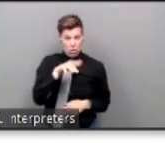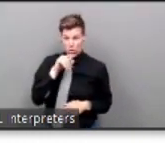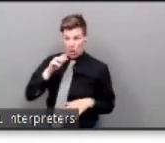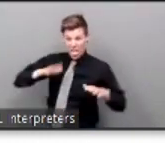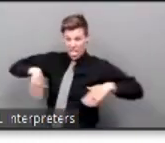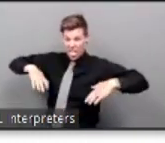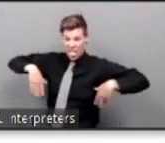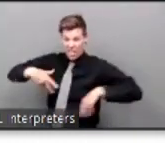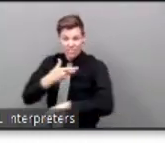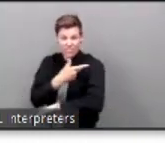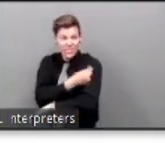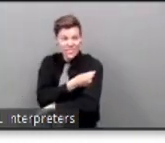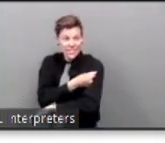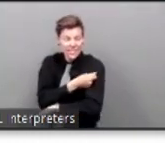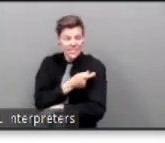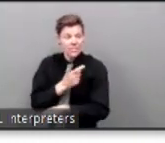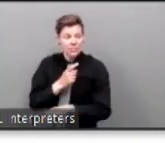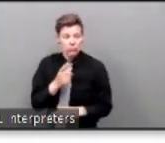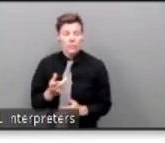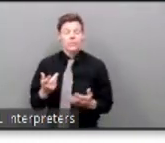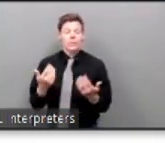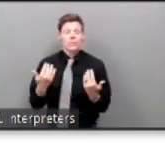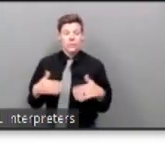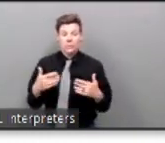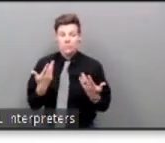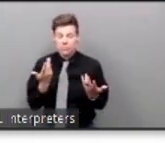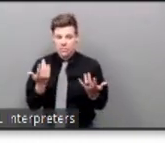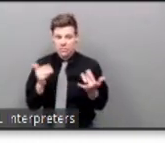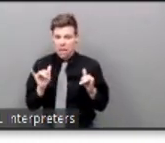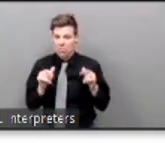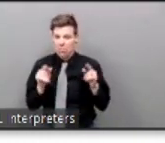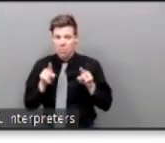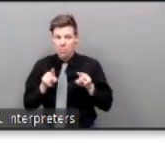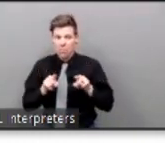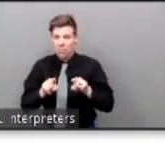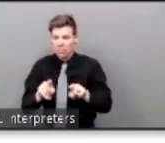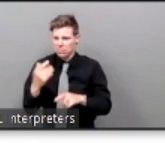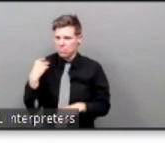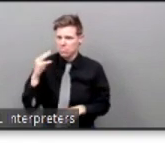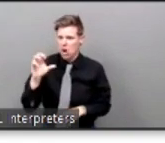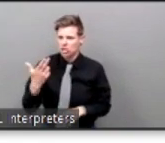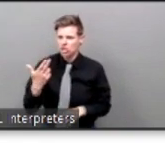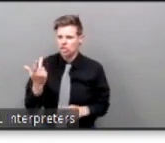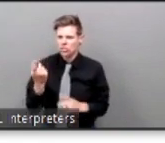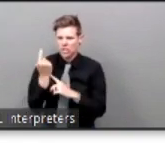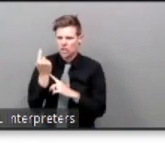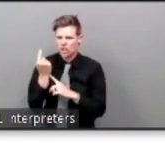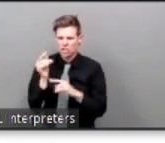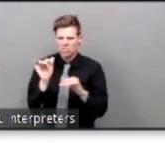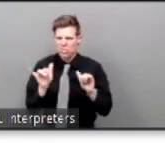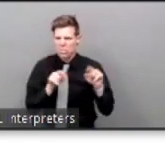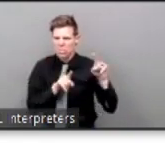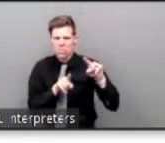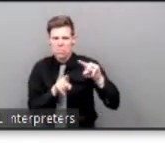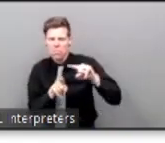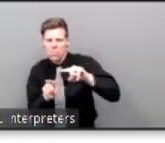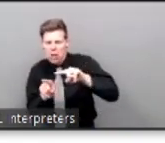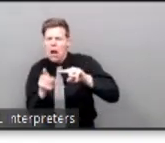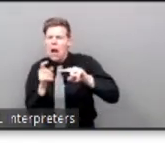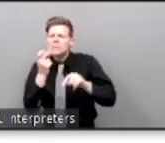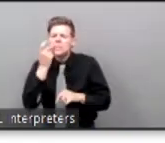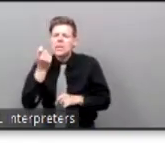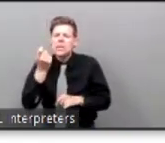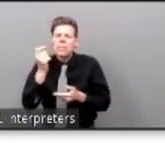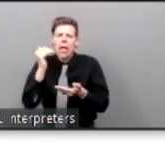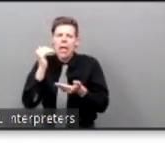really aren't that much better than they were on March 3rd. In fact, that they are starting to decline again, which is good news